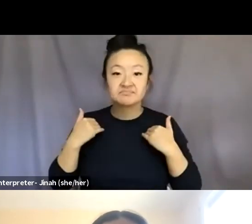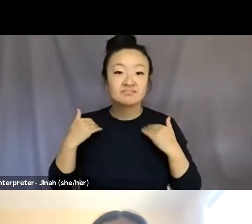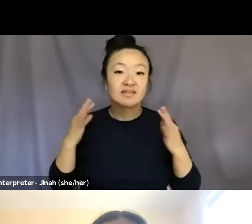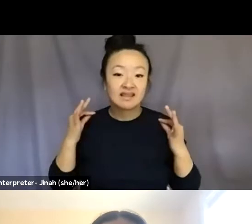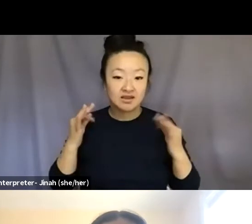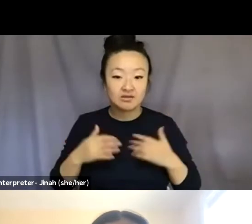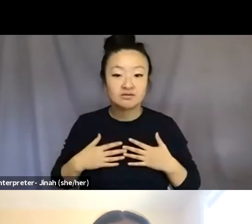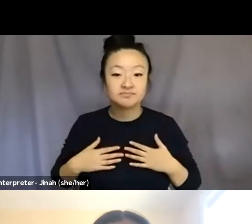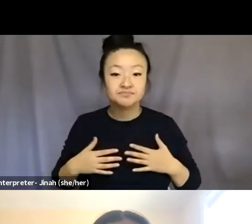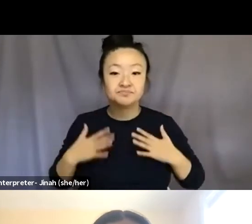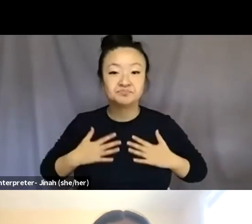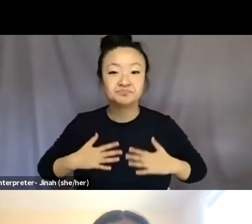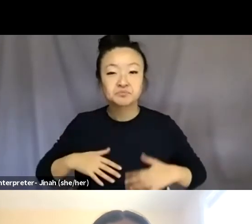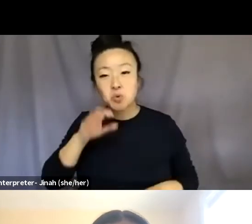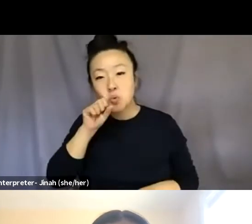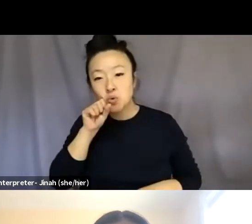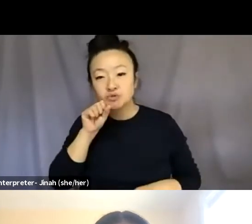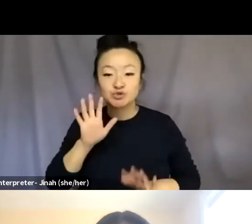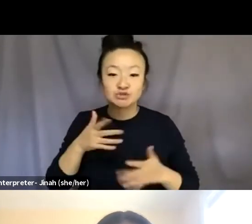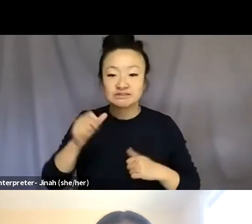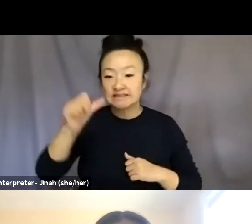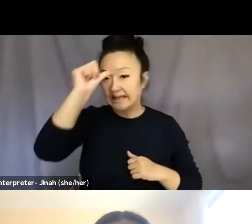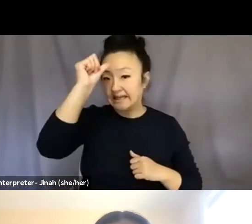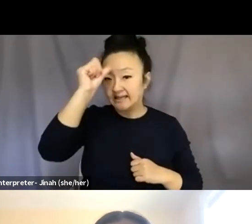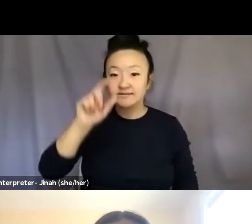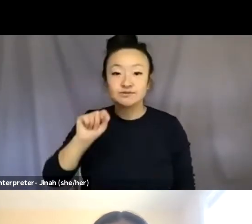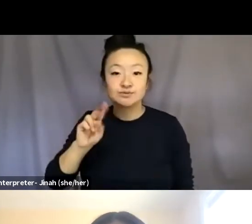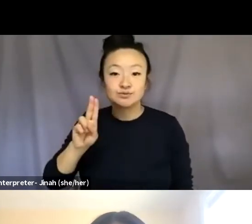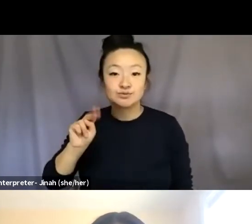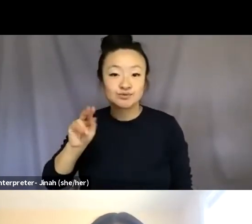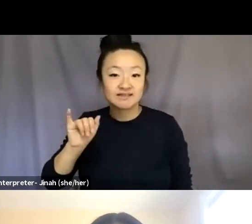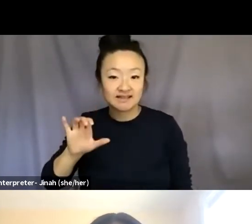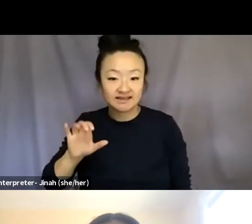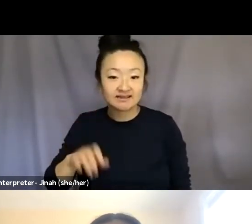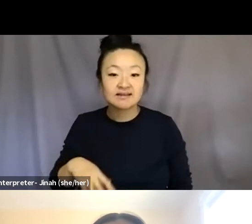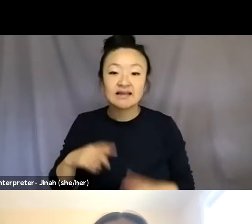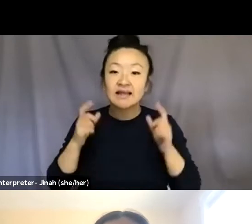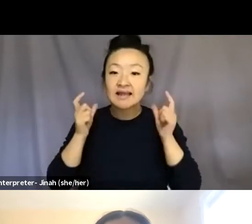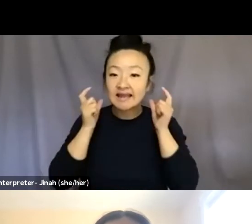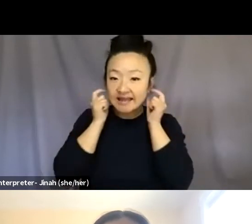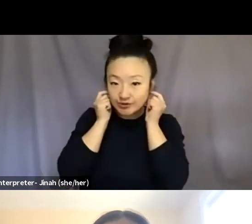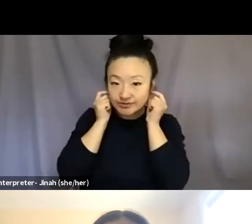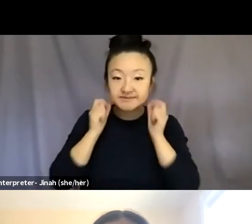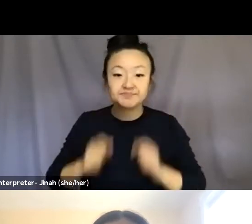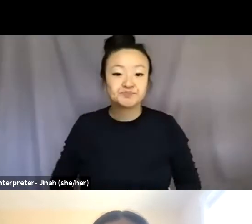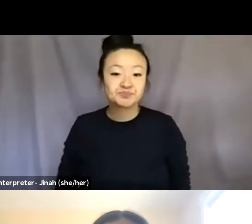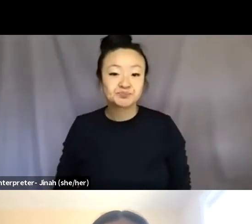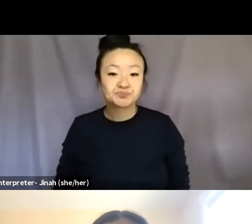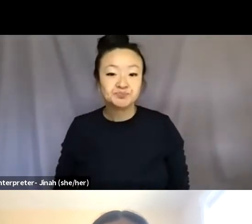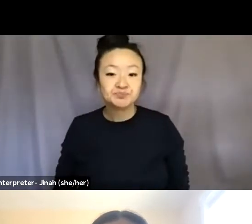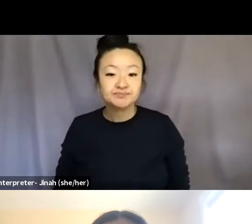wearing an orangish Indian tunic and wearing some earrings.